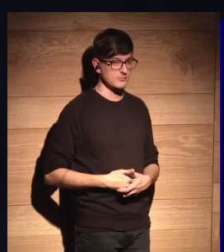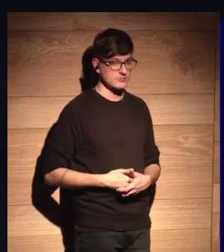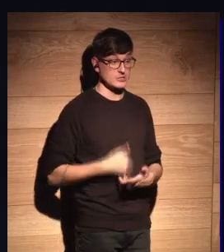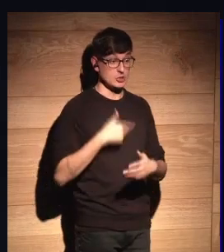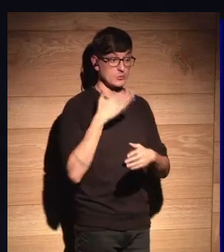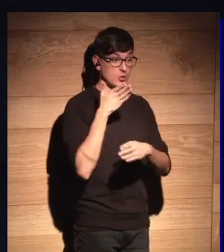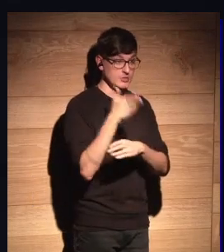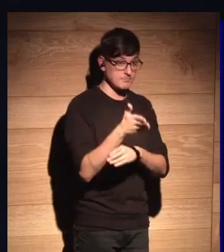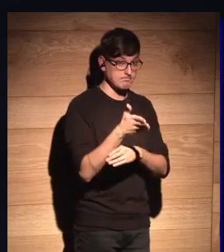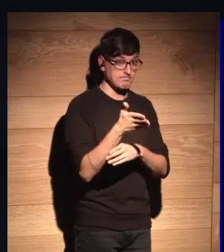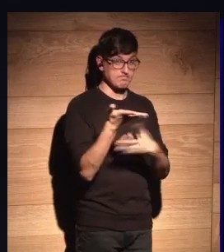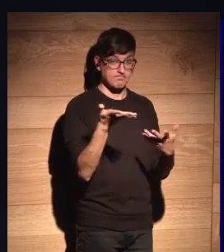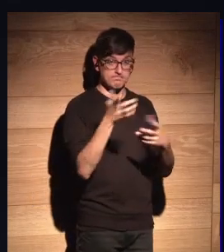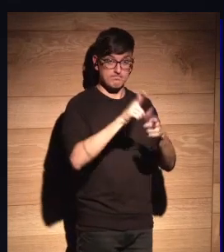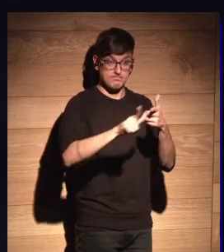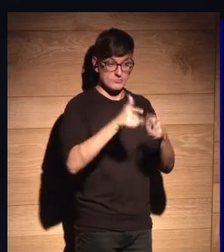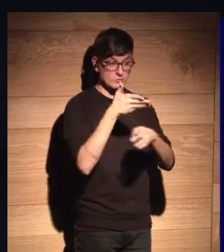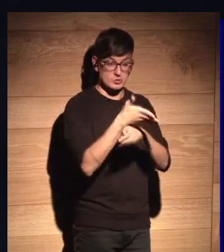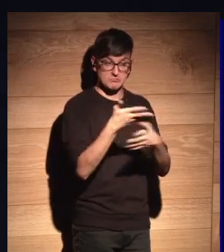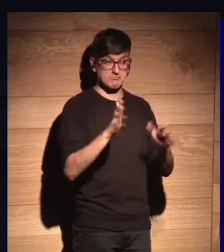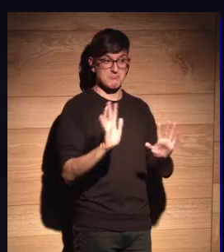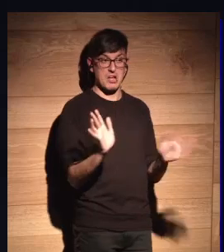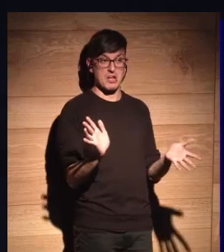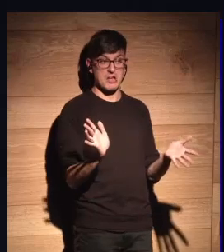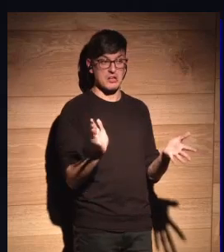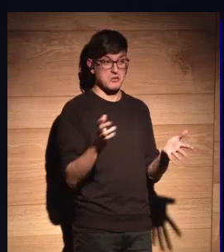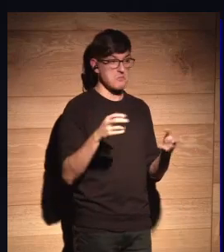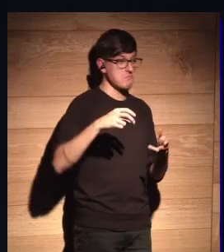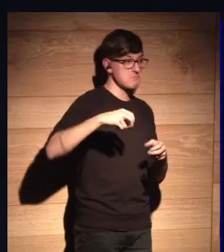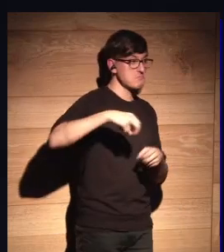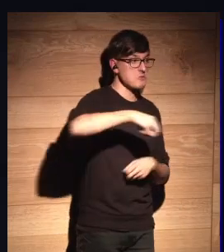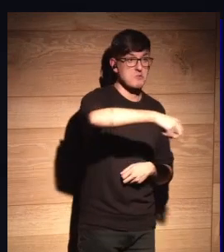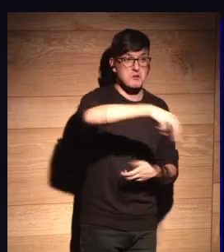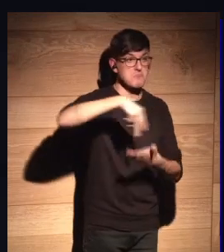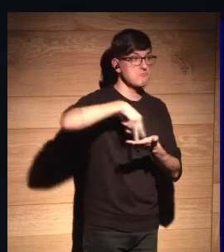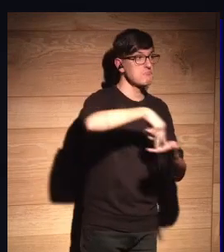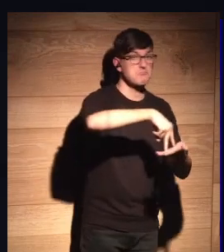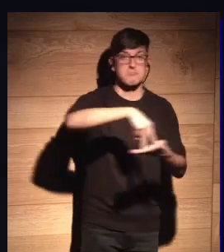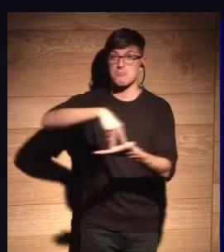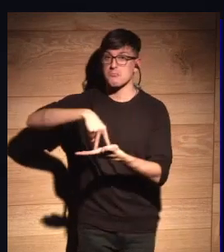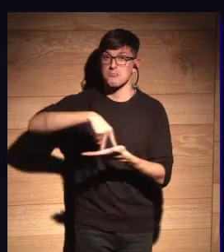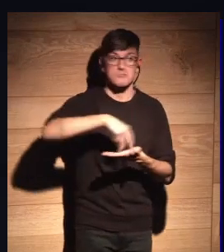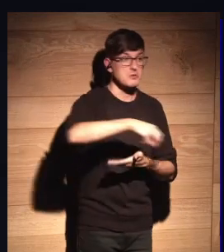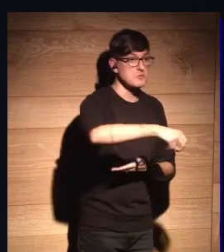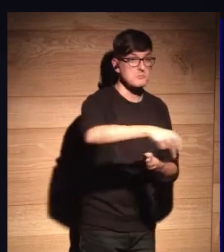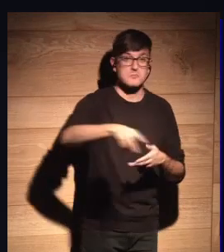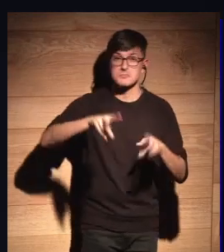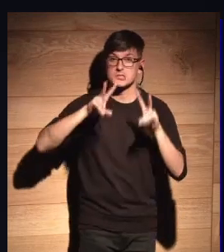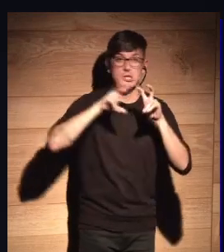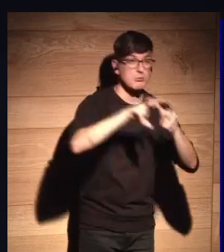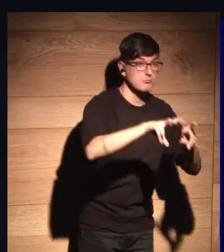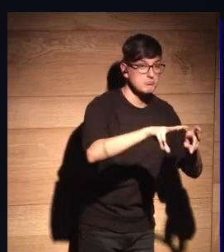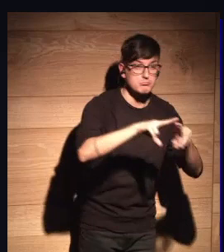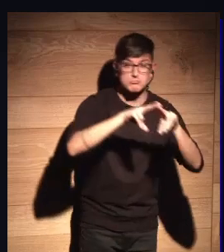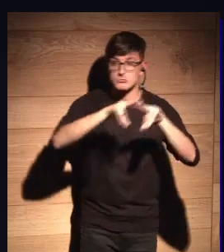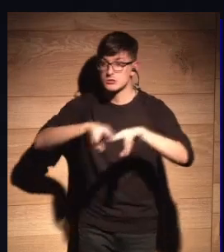again just kind of wander and explore, and once you get to know the place,